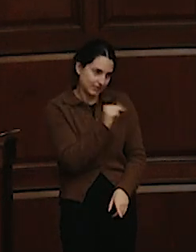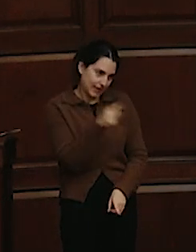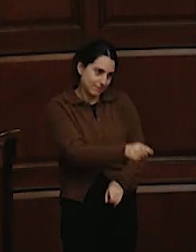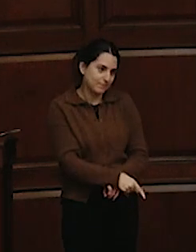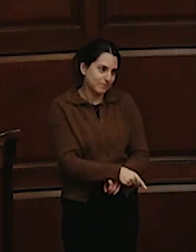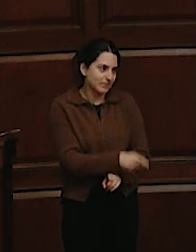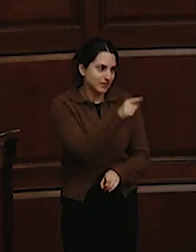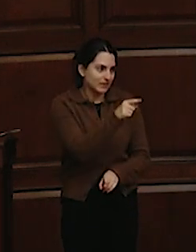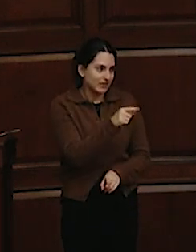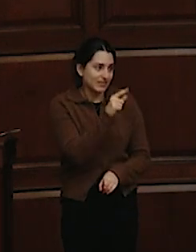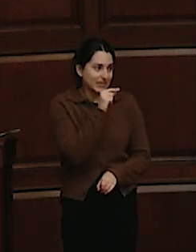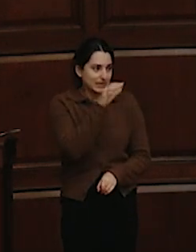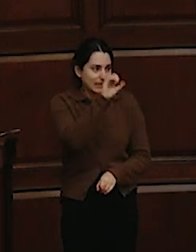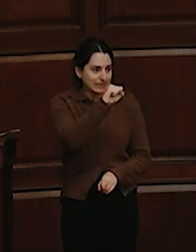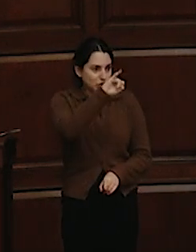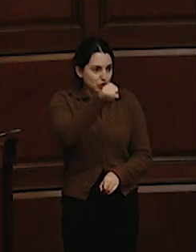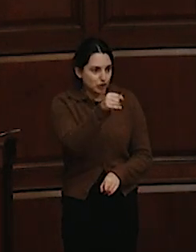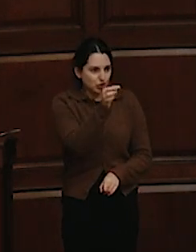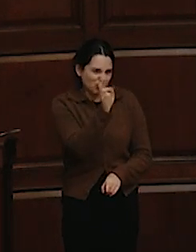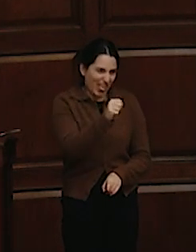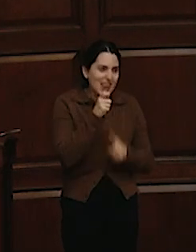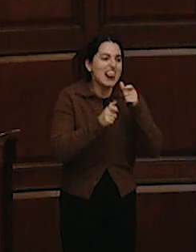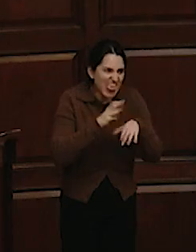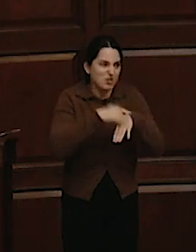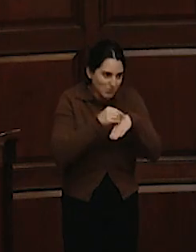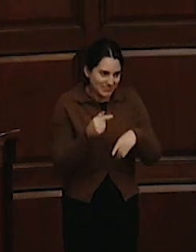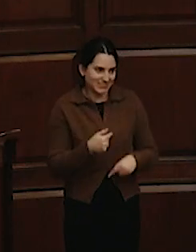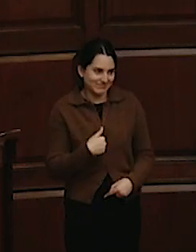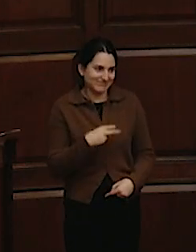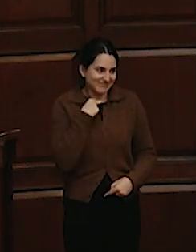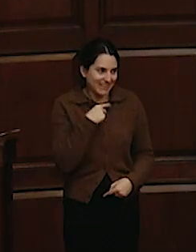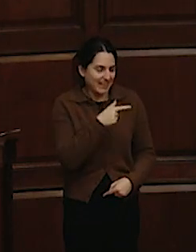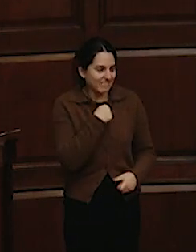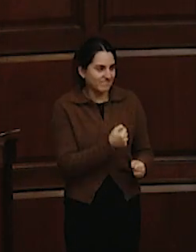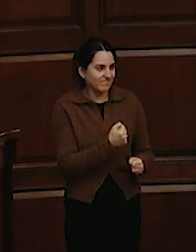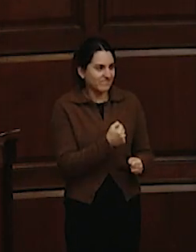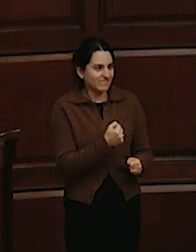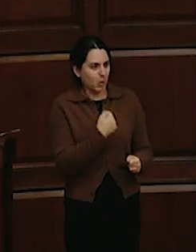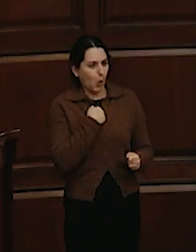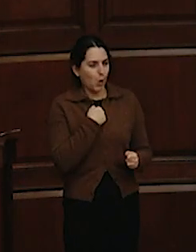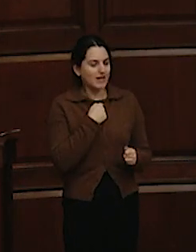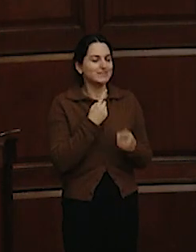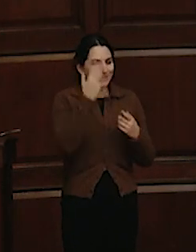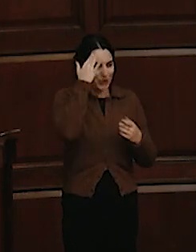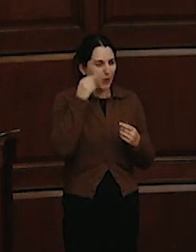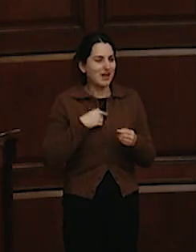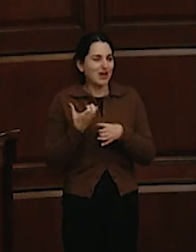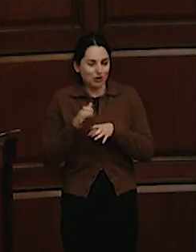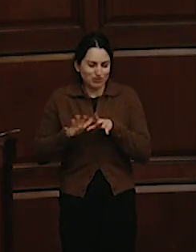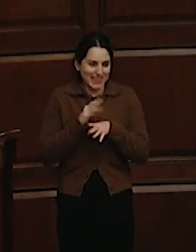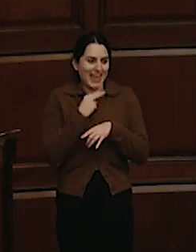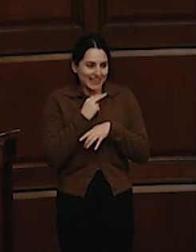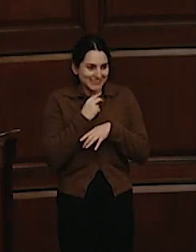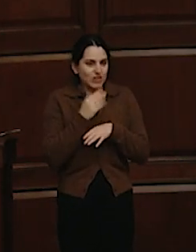called Sjögrens. That's the way I say it, but I speak in a dialect. So, but everybody here is pronouncing it